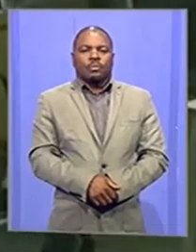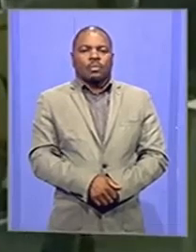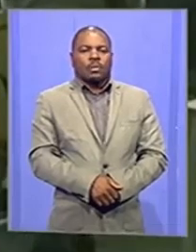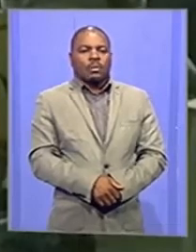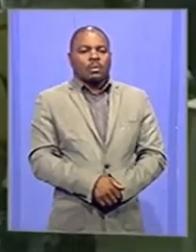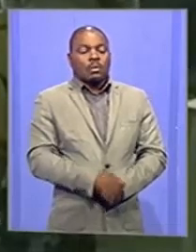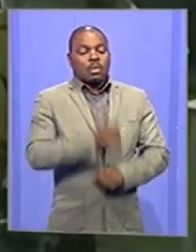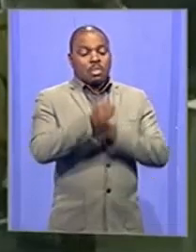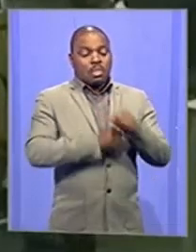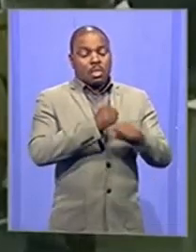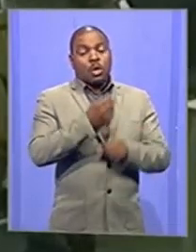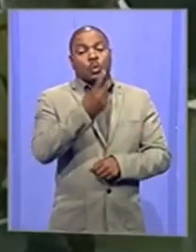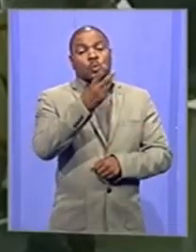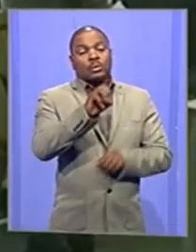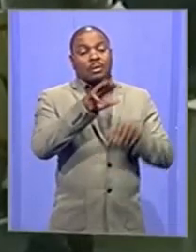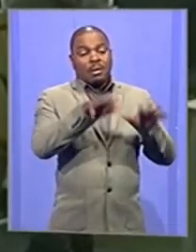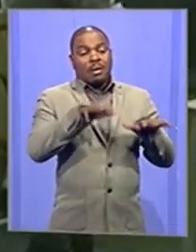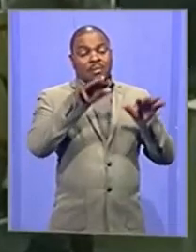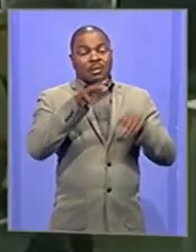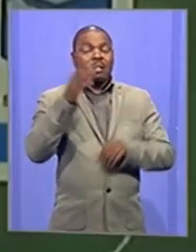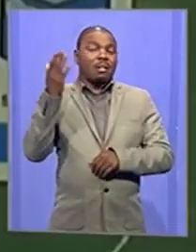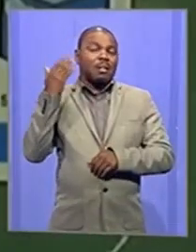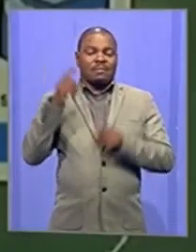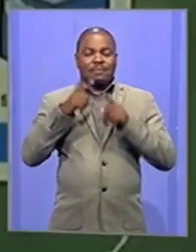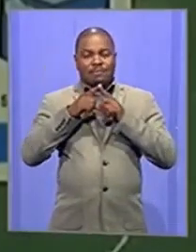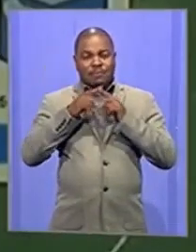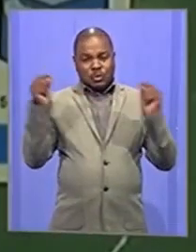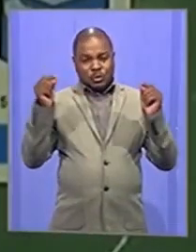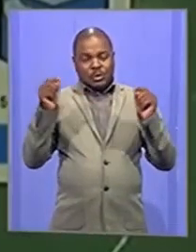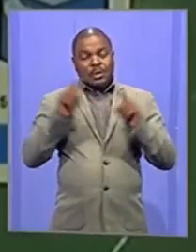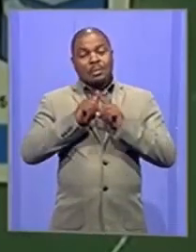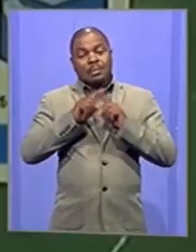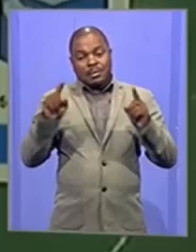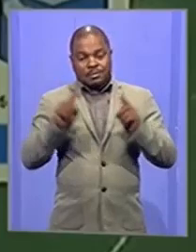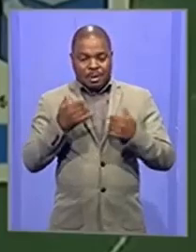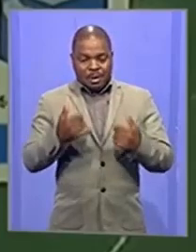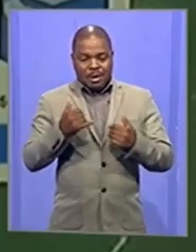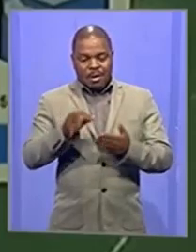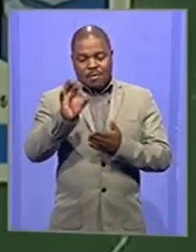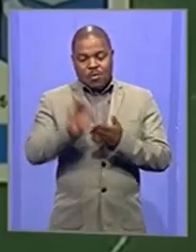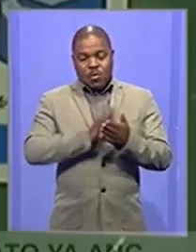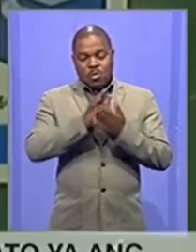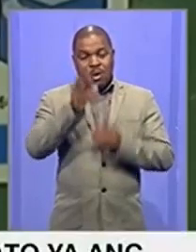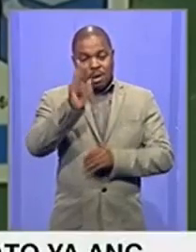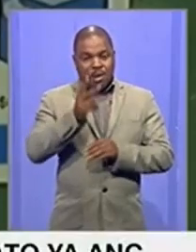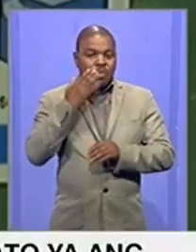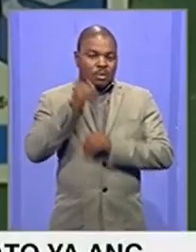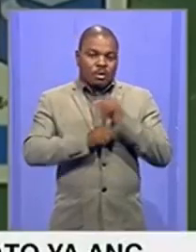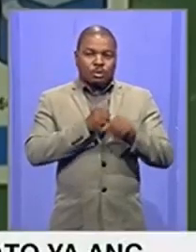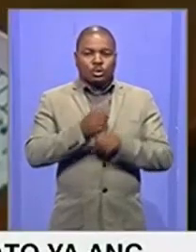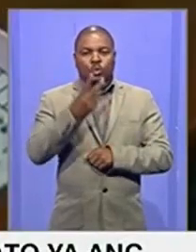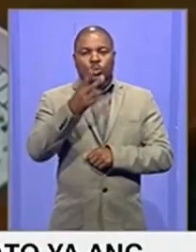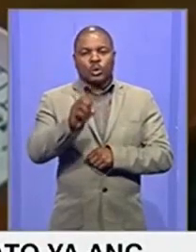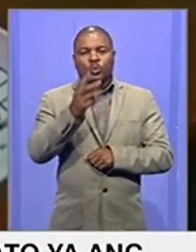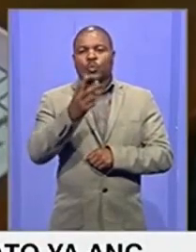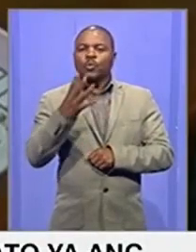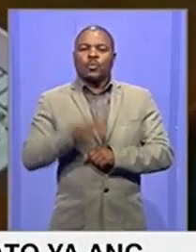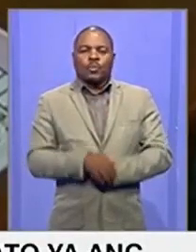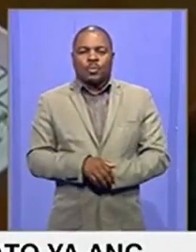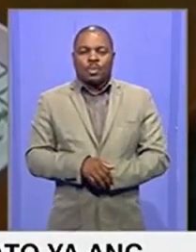Ditlhopho tsa 2019 ga di bolo go feta, mme jaanong batlhophi ba tla vouta gape ka 2024. Se se ra